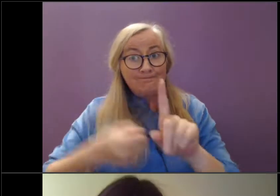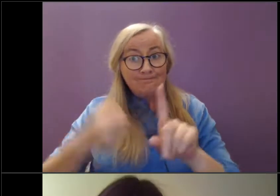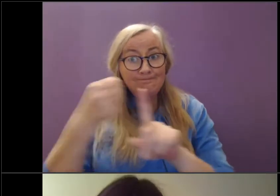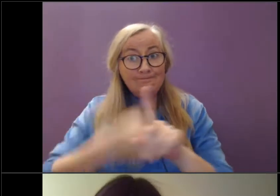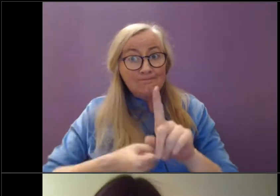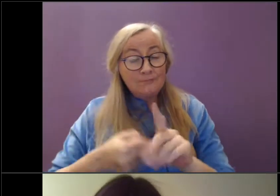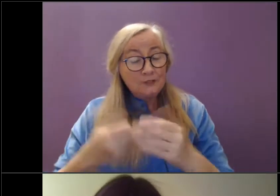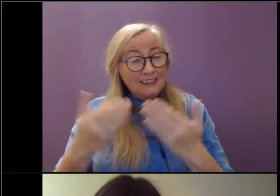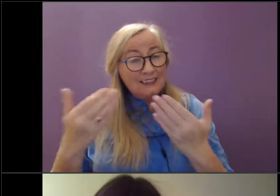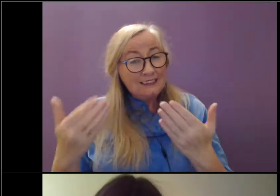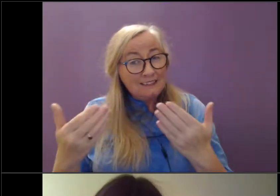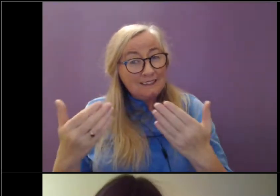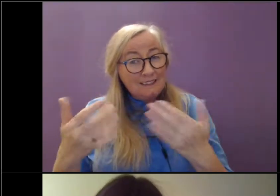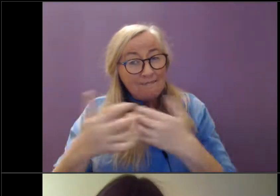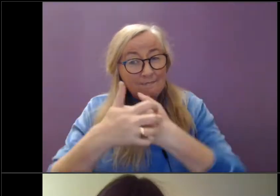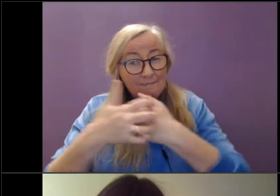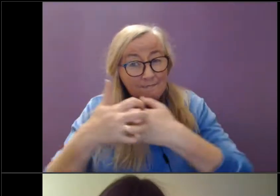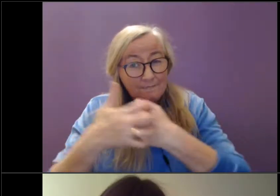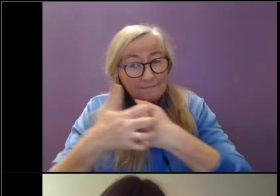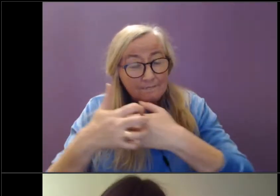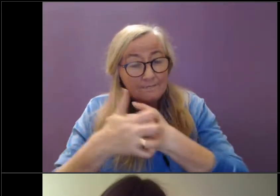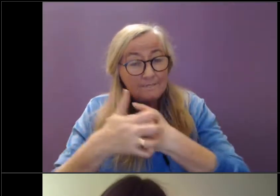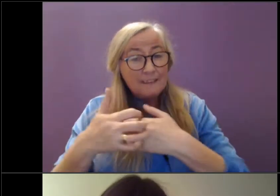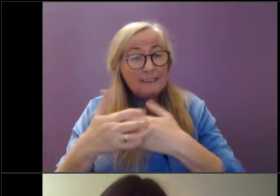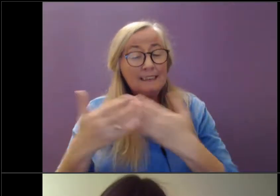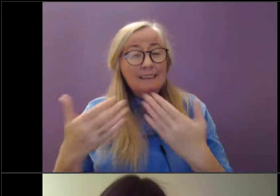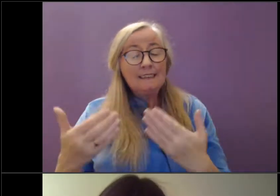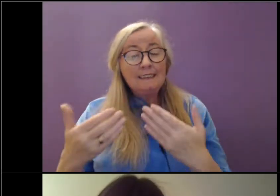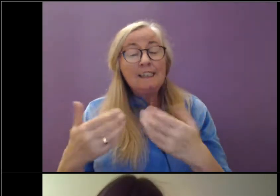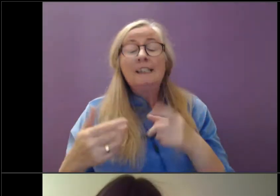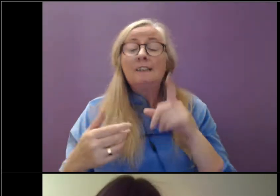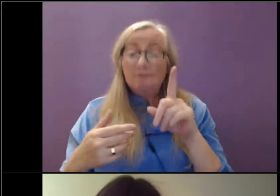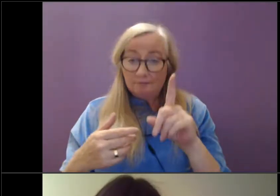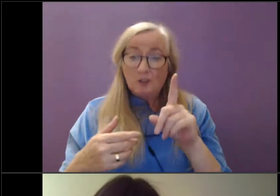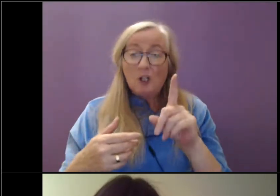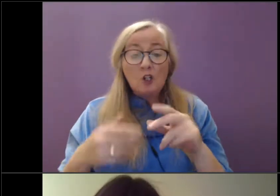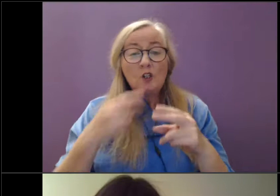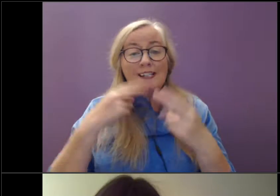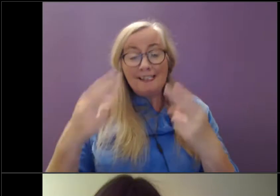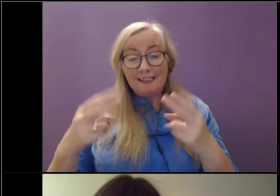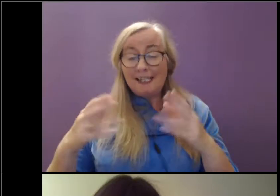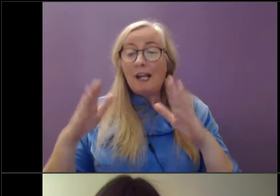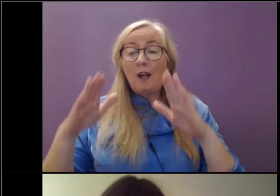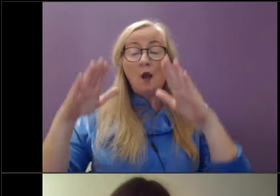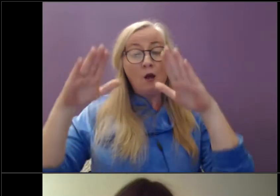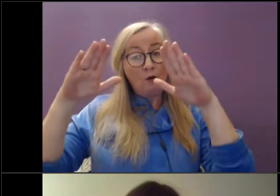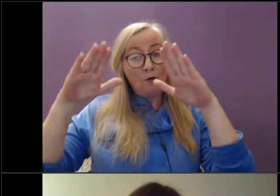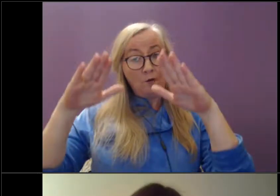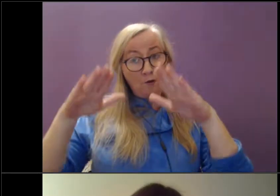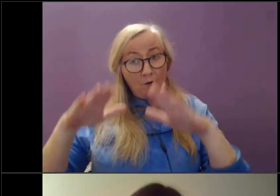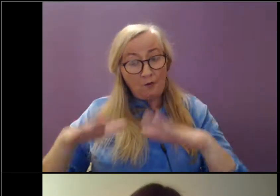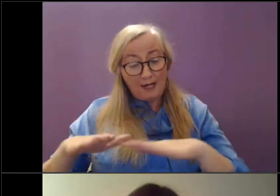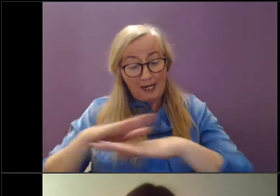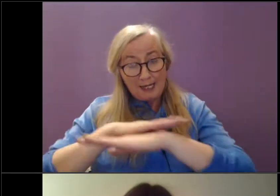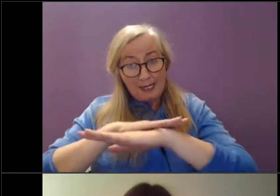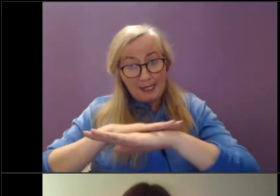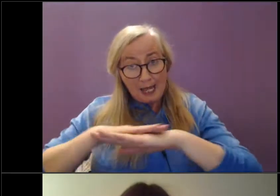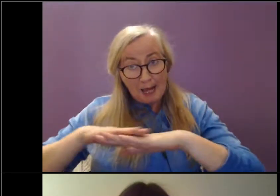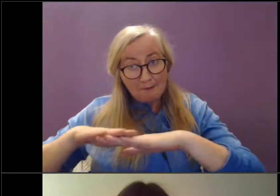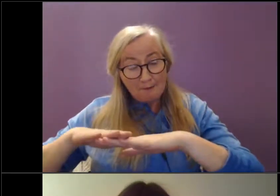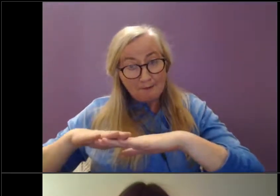Okay, I think it's once it happens, is sort of trying to find a place of calm initially, and try to diffuse